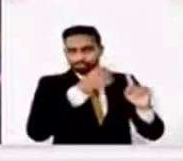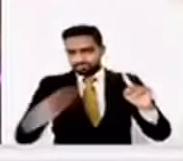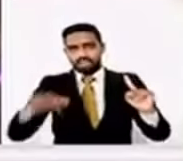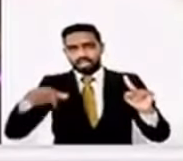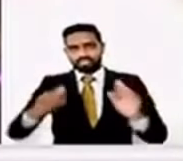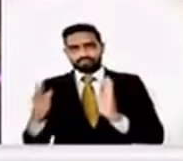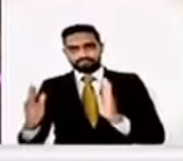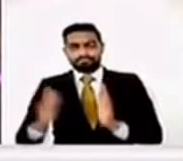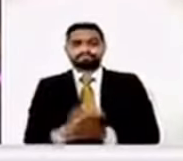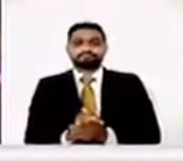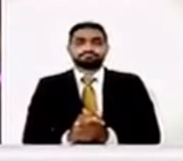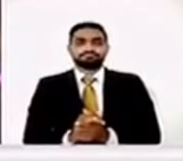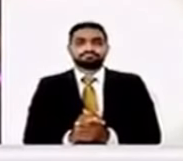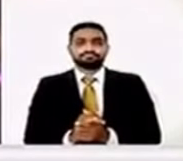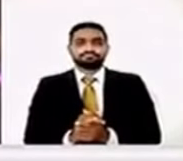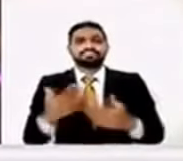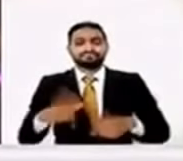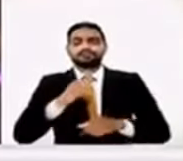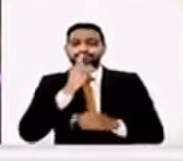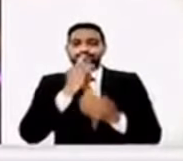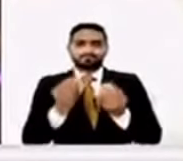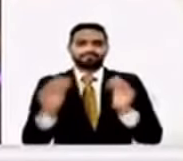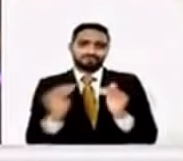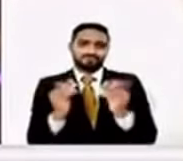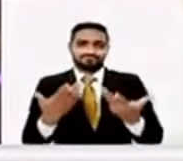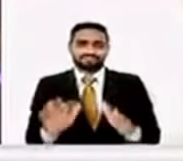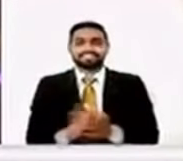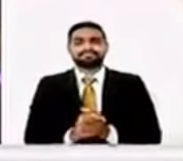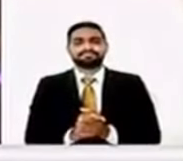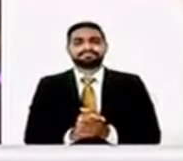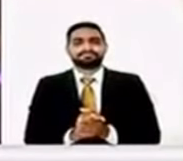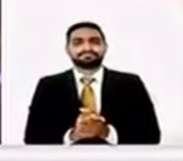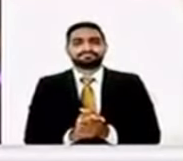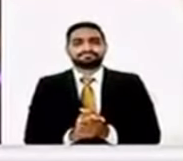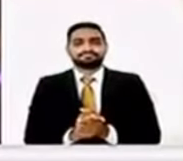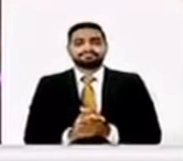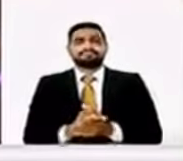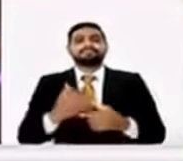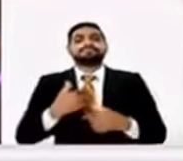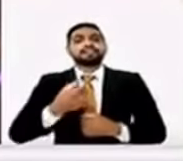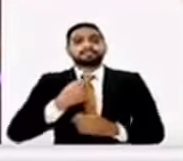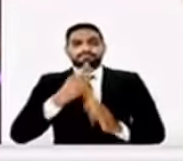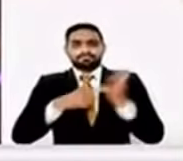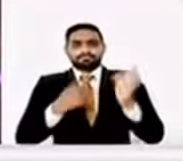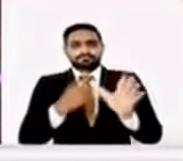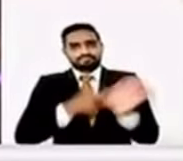And that's the wrap of Primetime News on TV1. For the Newsfirst team, I'm Jayamal Ratnayak, along with our